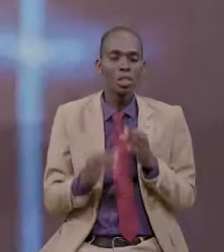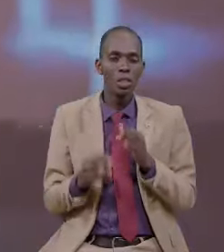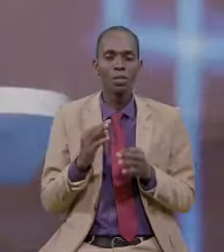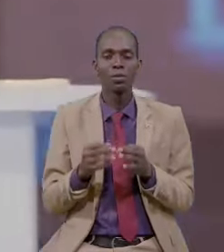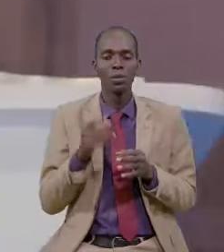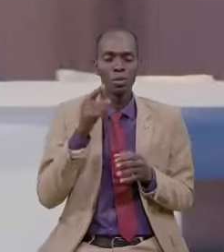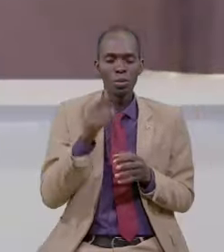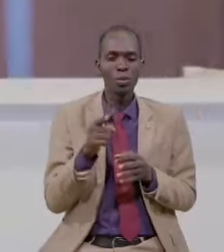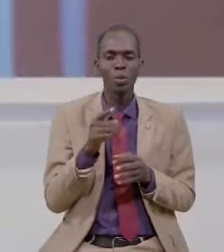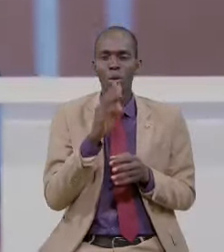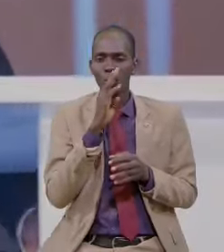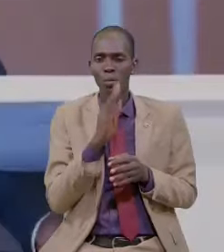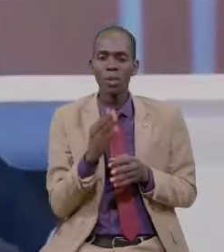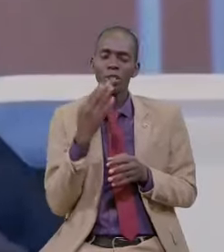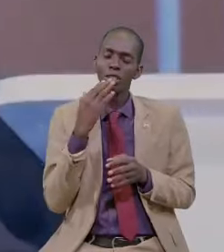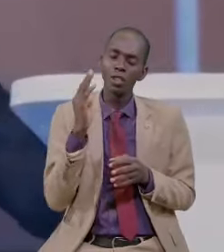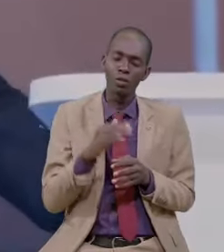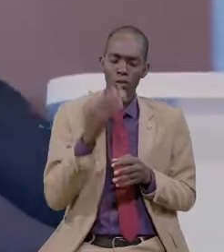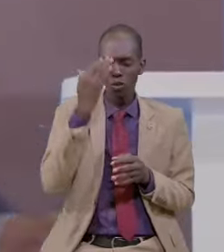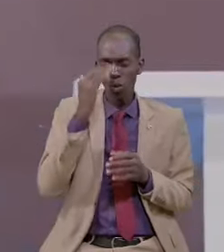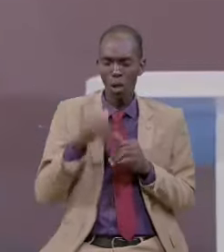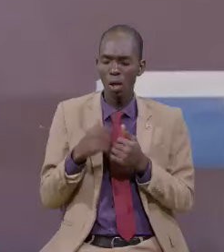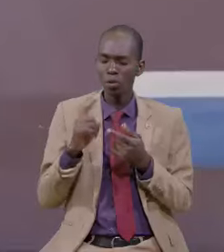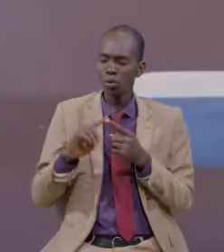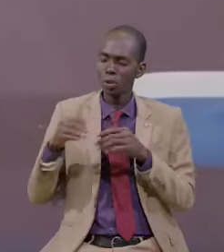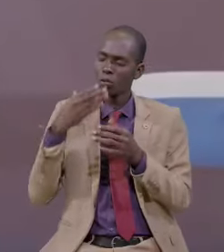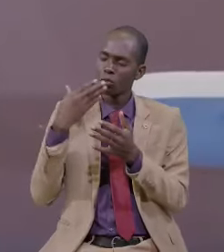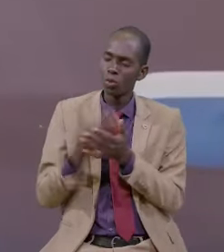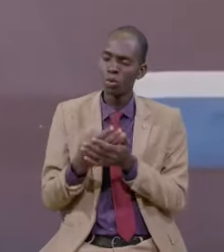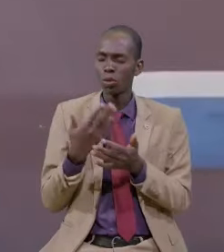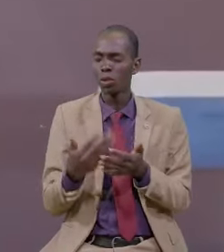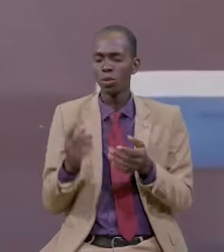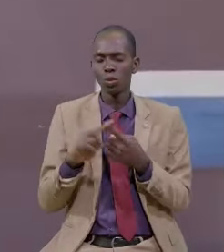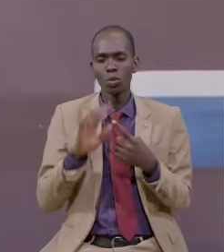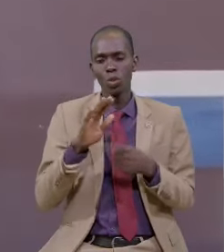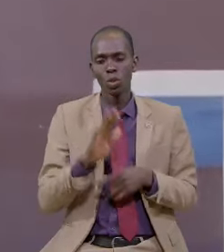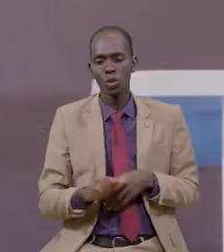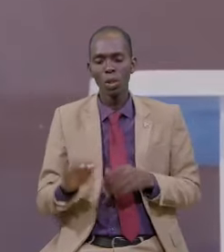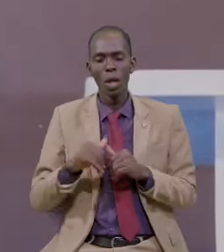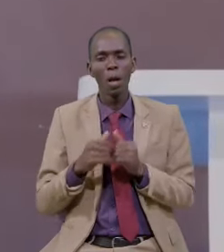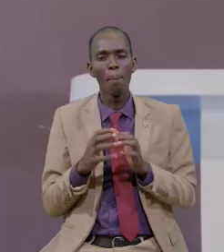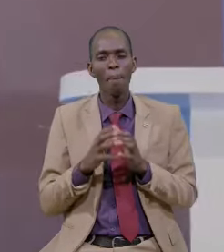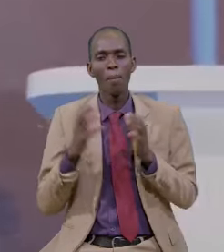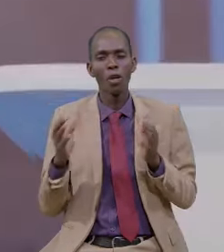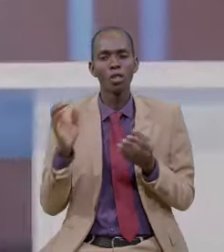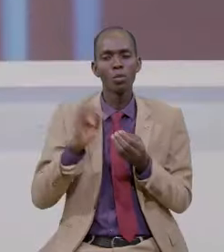being able know how to give good gifts unto children, how much more shall your Father give the